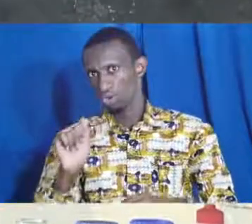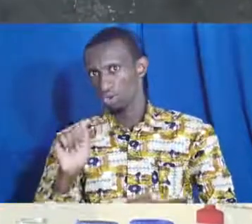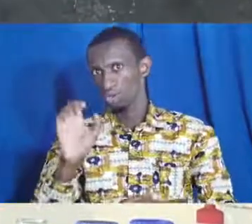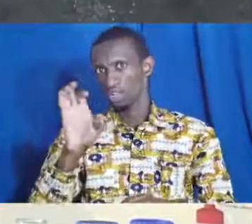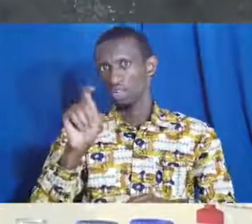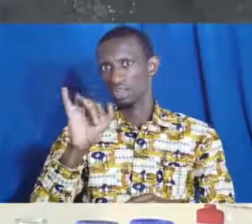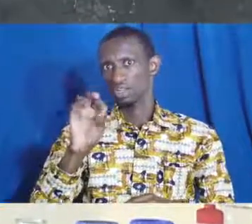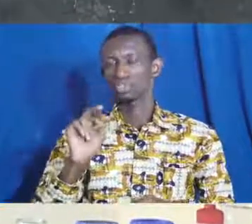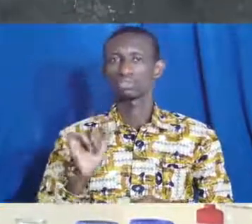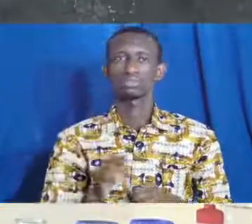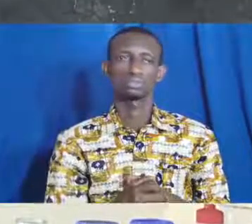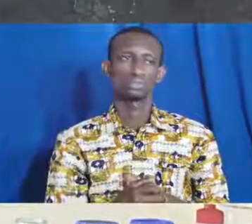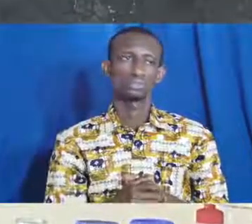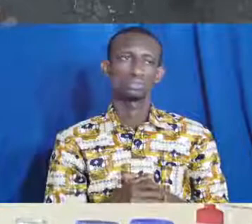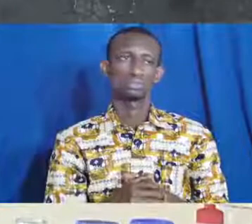in nature.